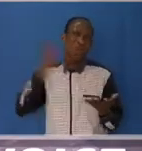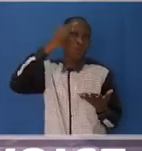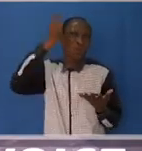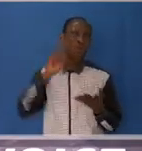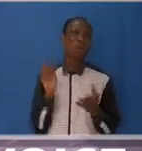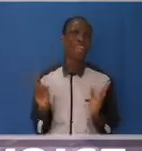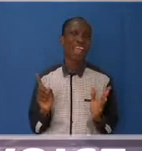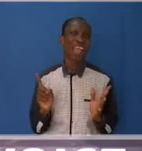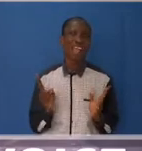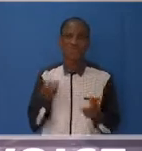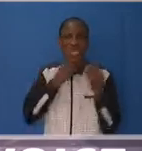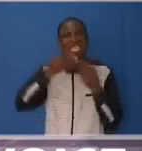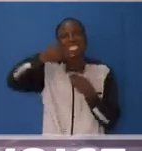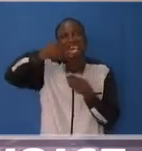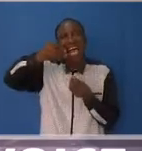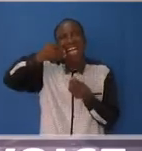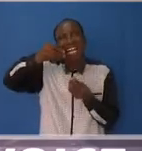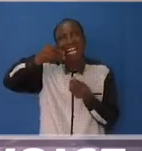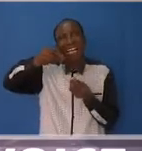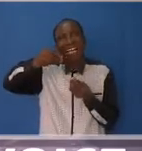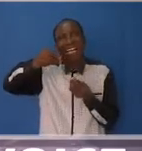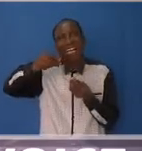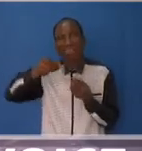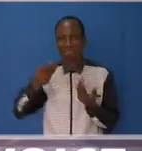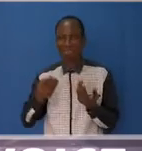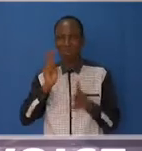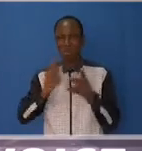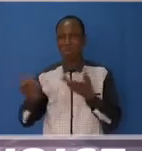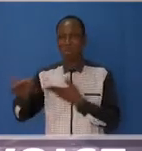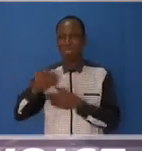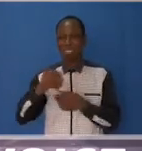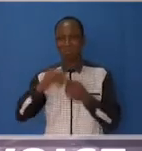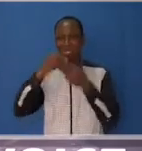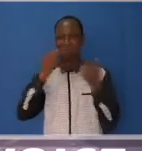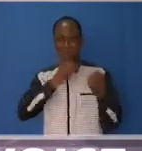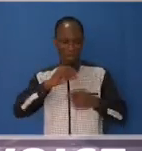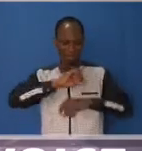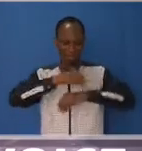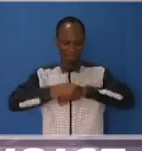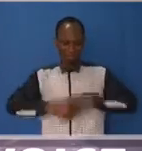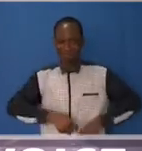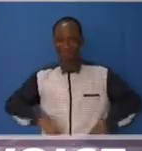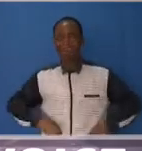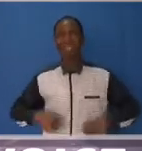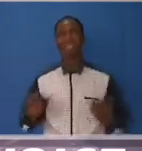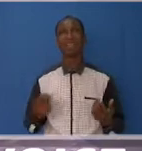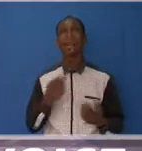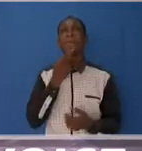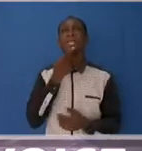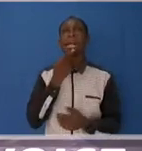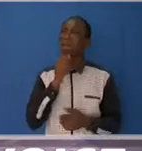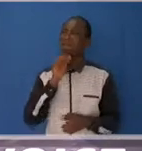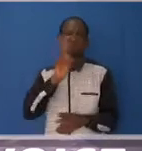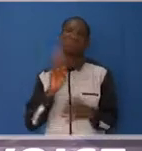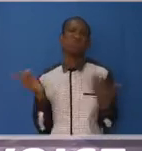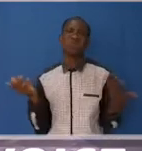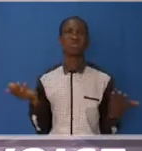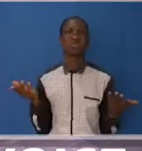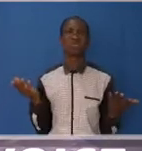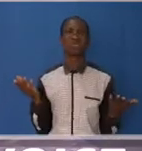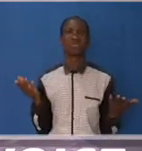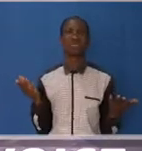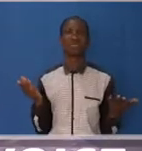chili. Codigi, and near my edible boy answer. I Christo for a din kind Peter no nes anima no mon ye won